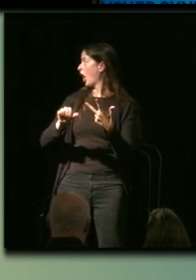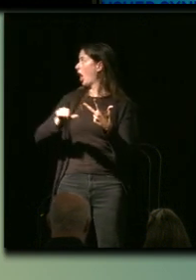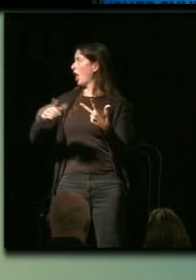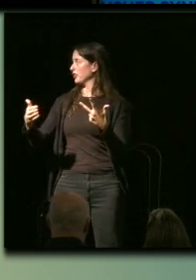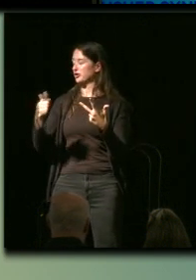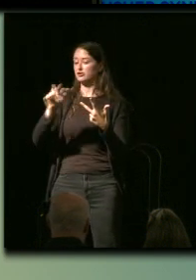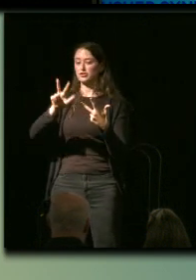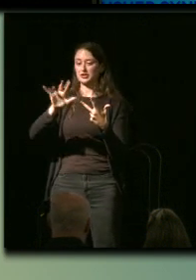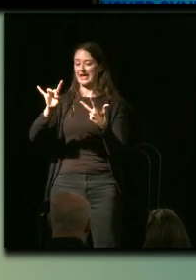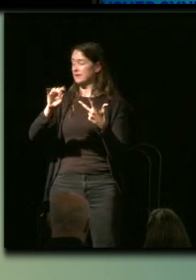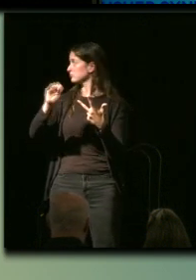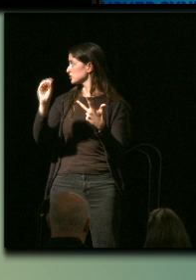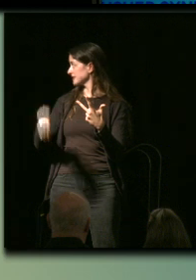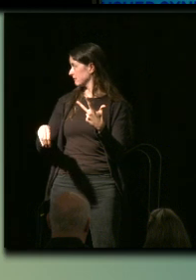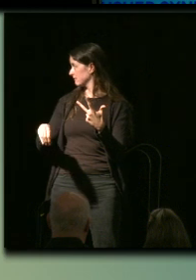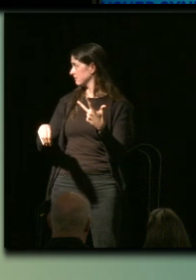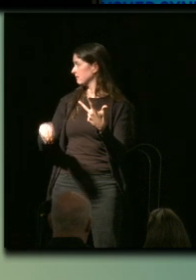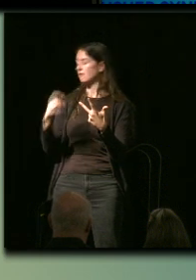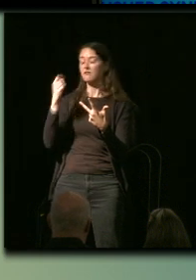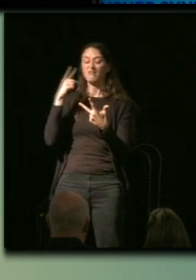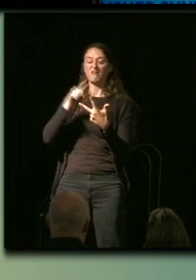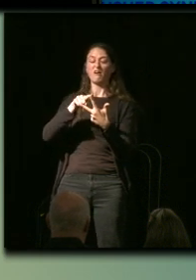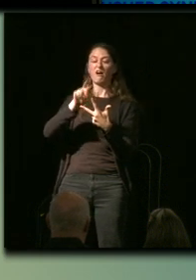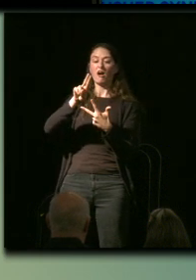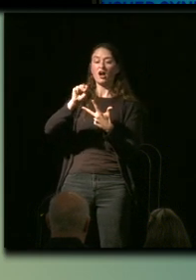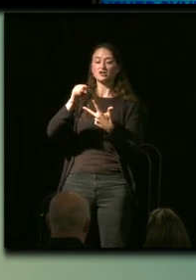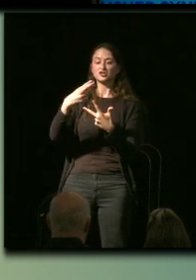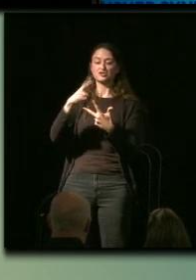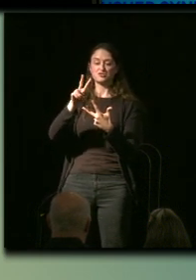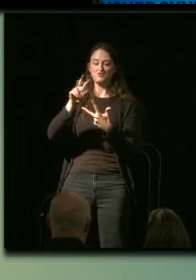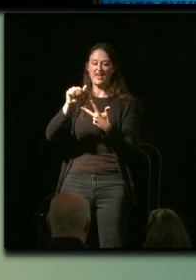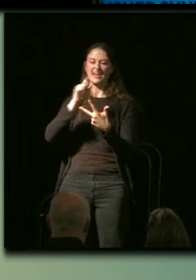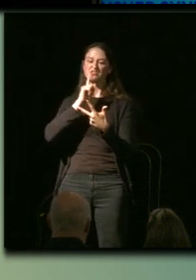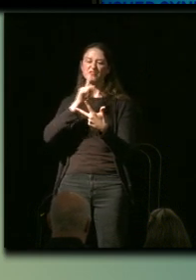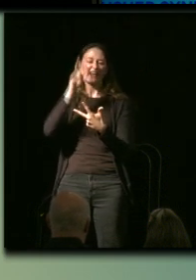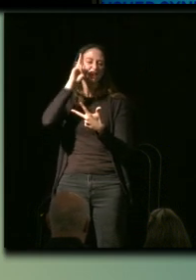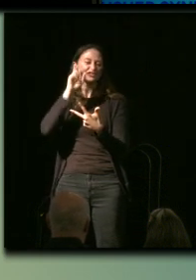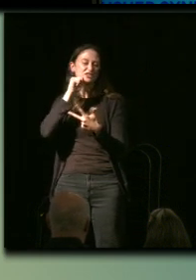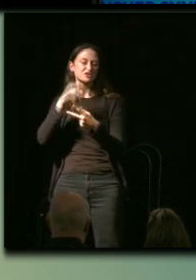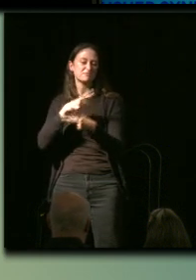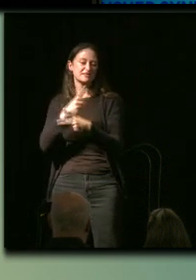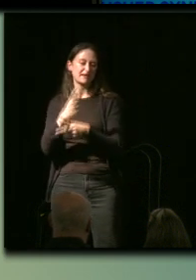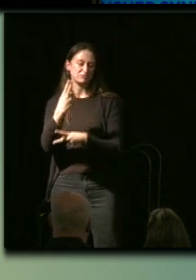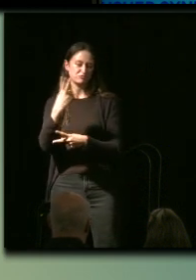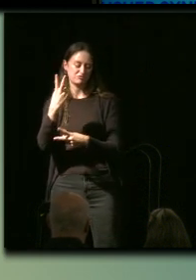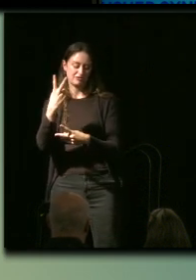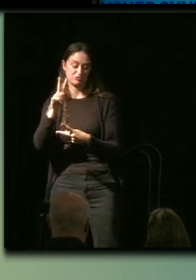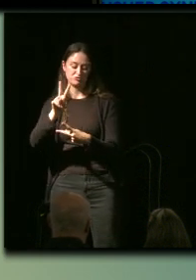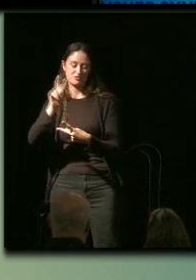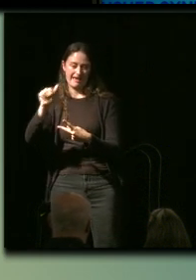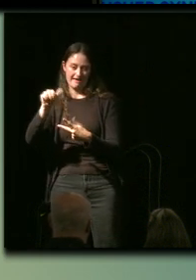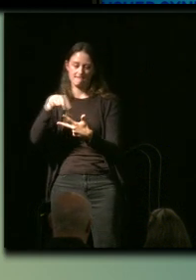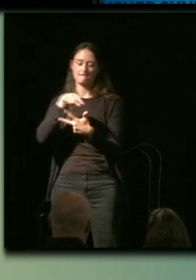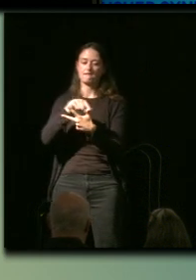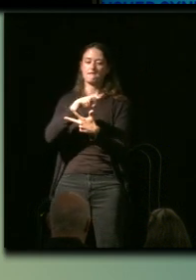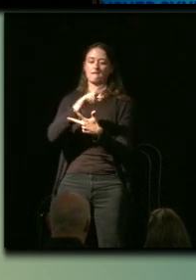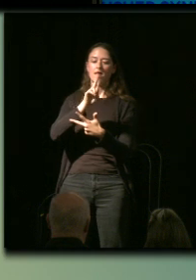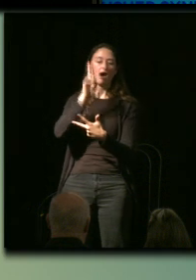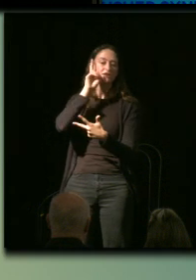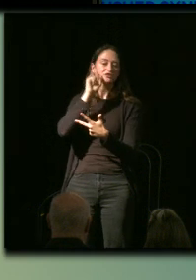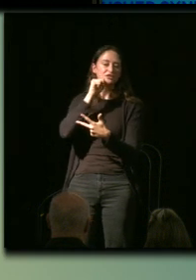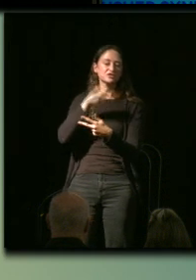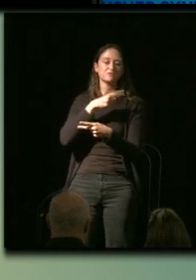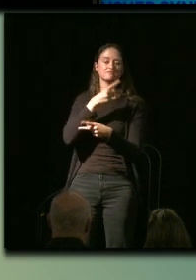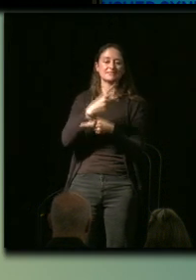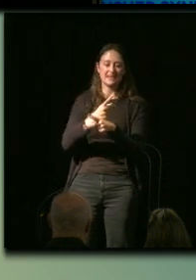to as Usher syndrome type 2A. Some people even have RP from the USH2A gene and don't